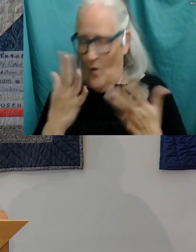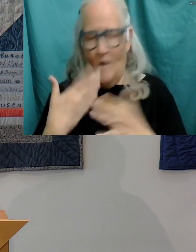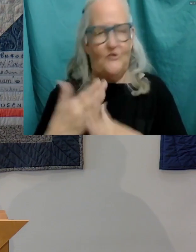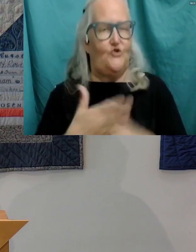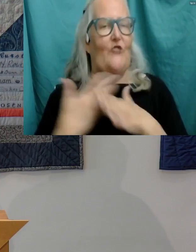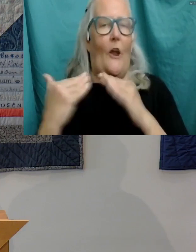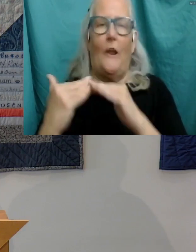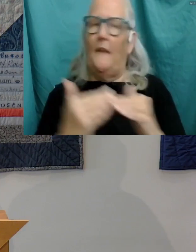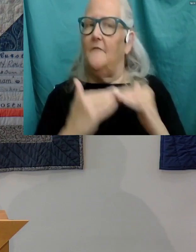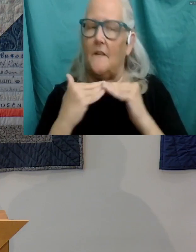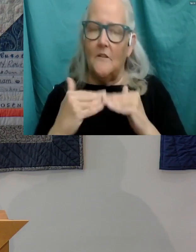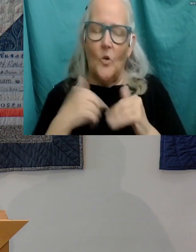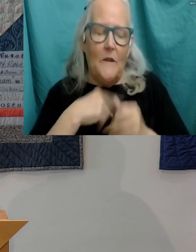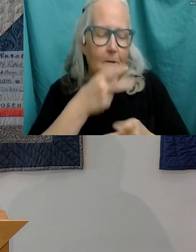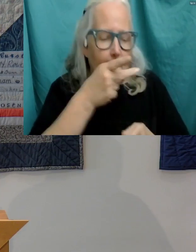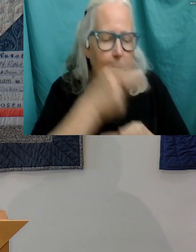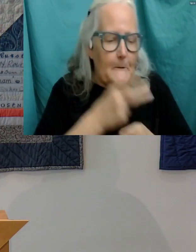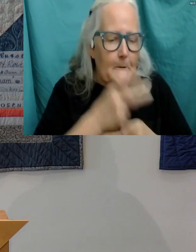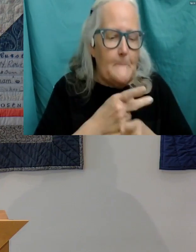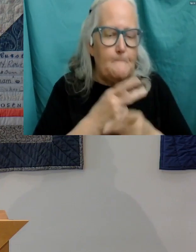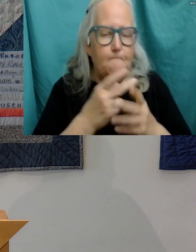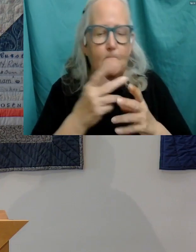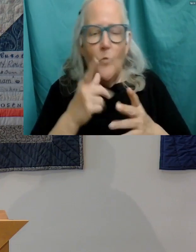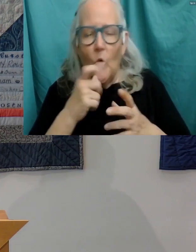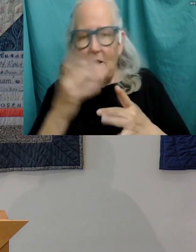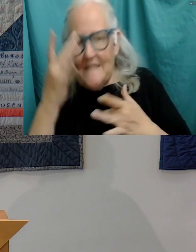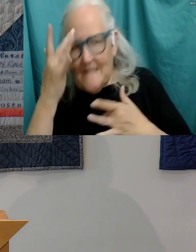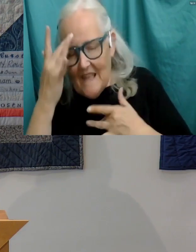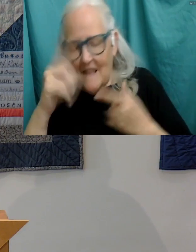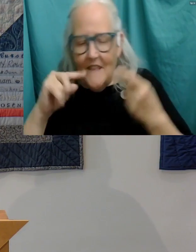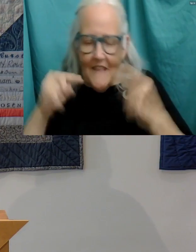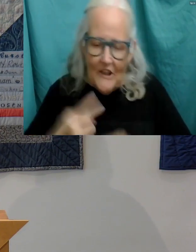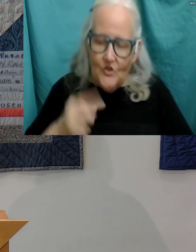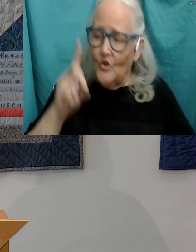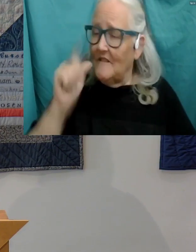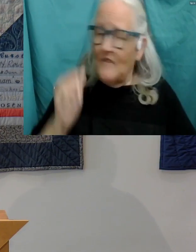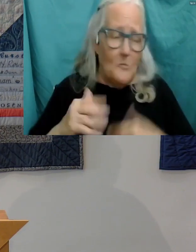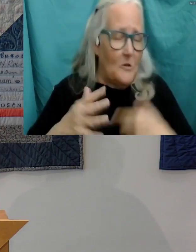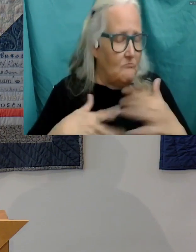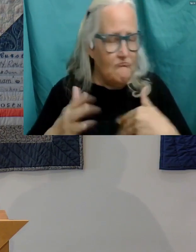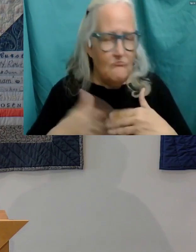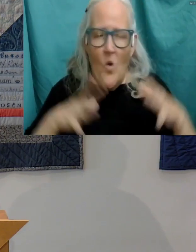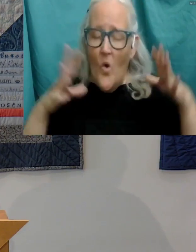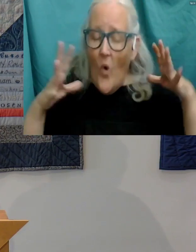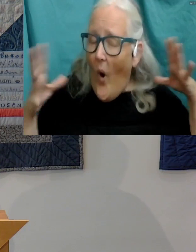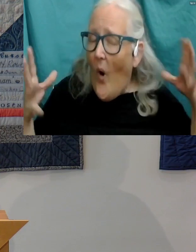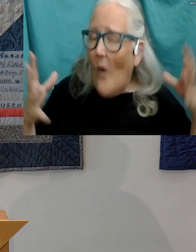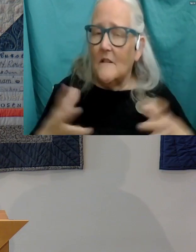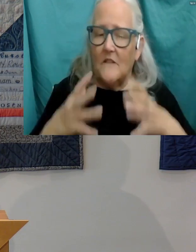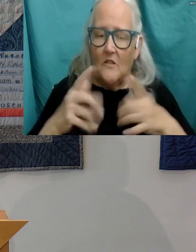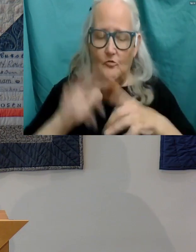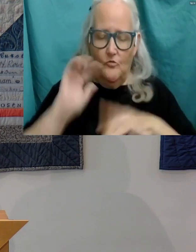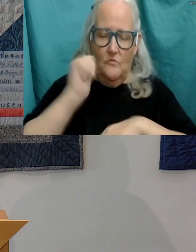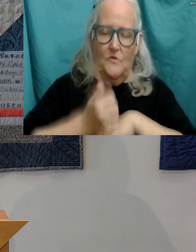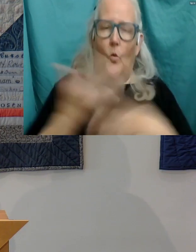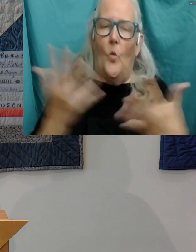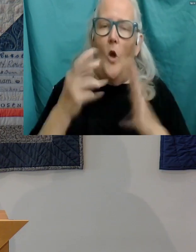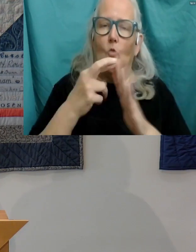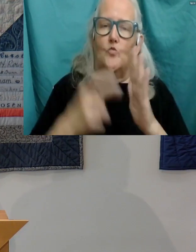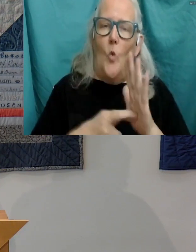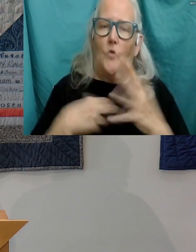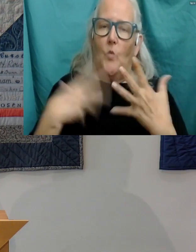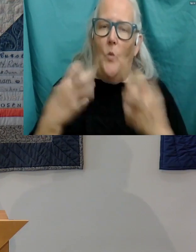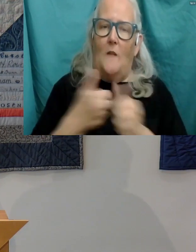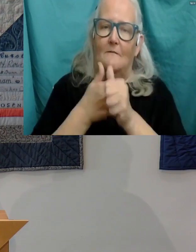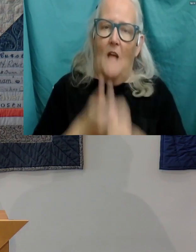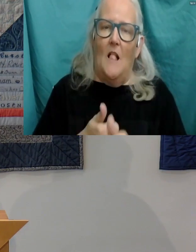and disabled, and where everyone comes together to create the rules we will live by. We can find ways to live into